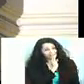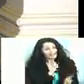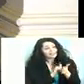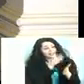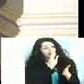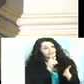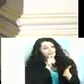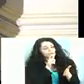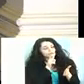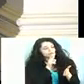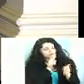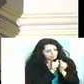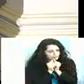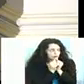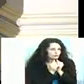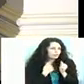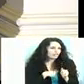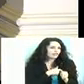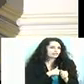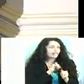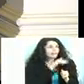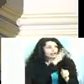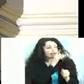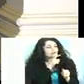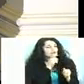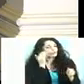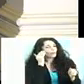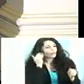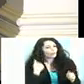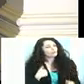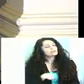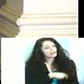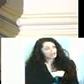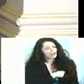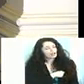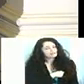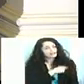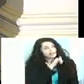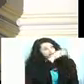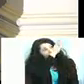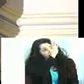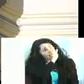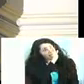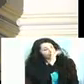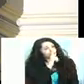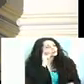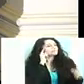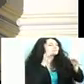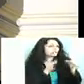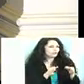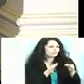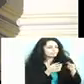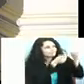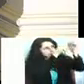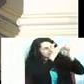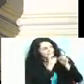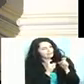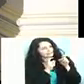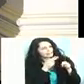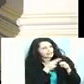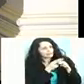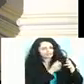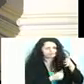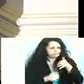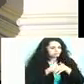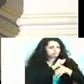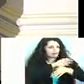God who is with us, that God who knows us, that God who chose to give us a name that is above